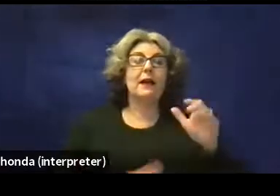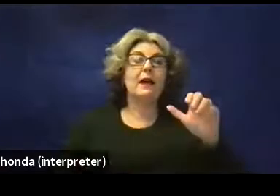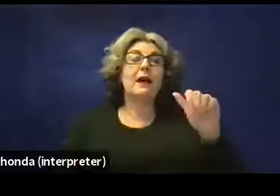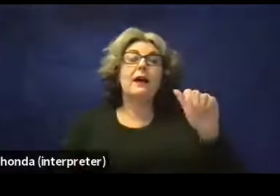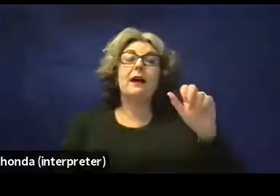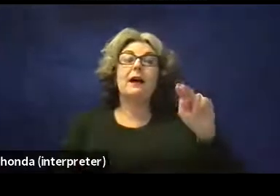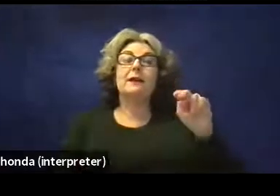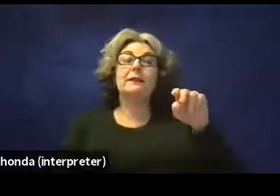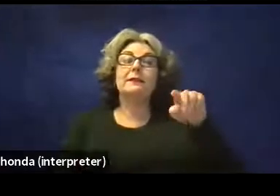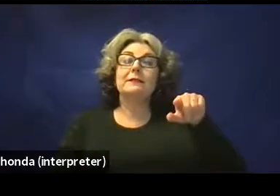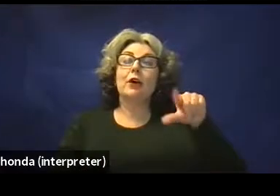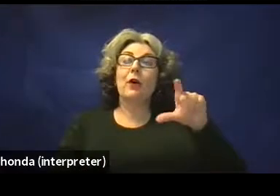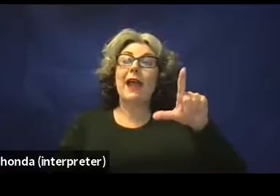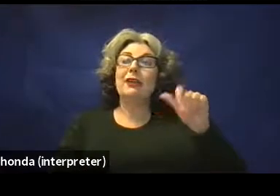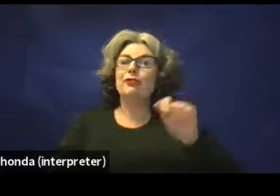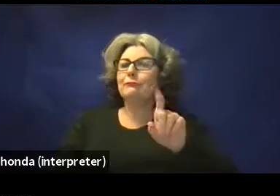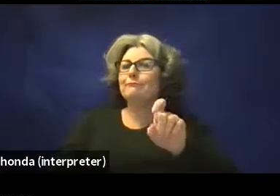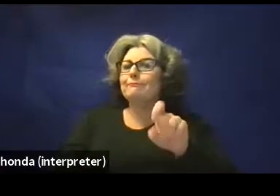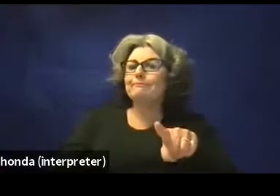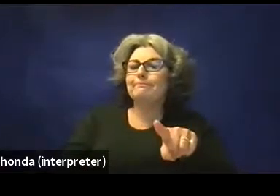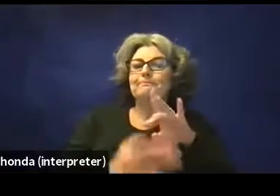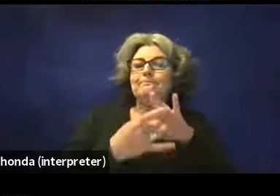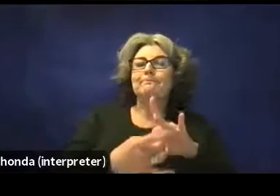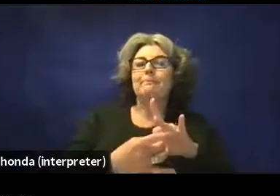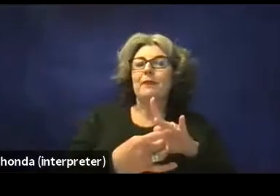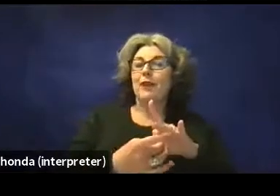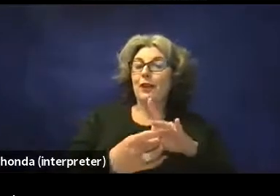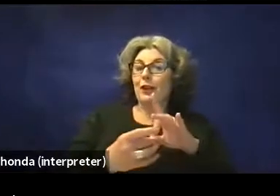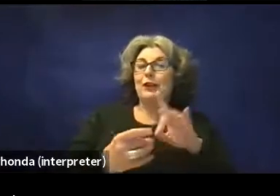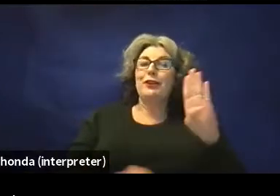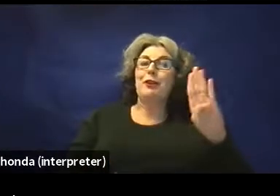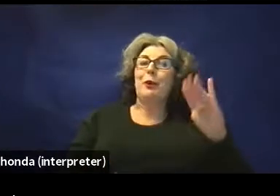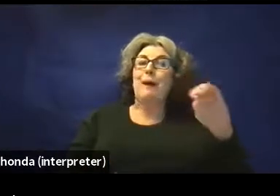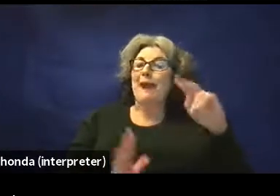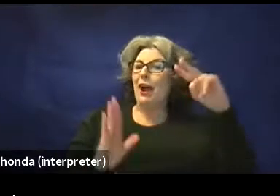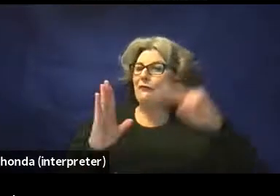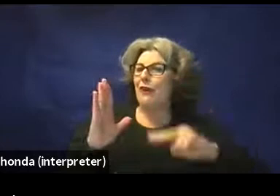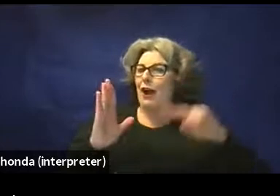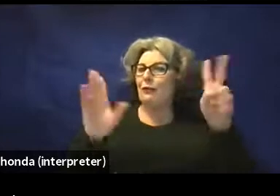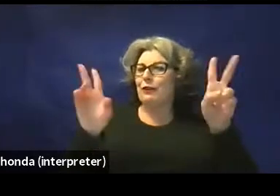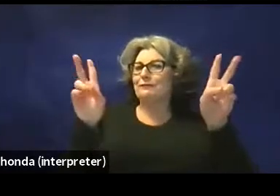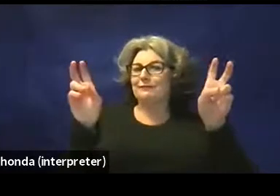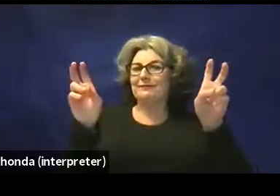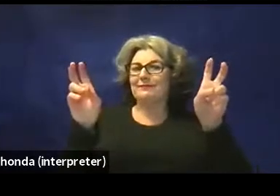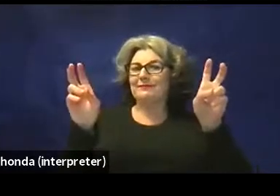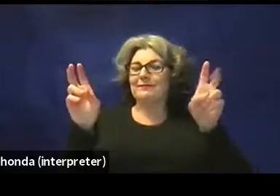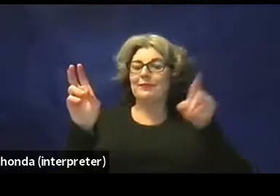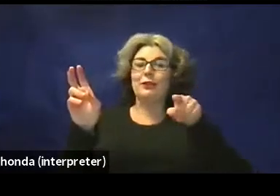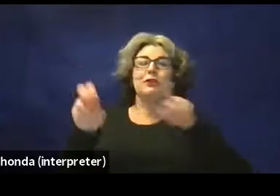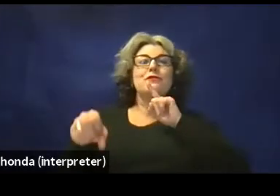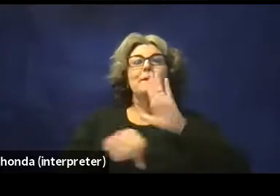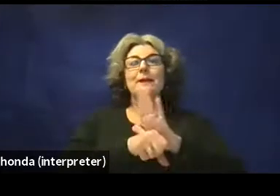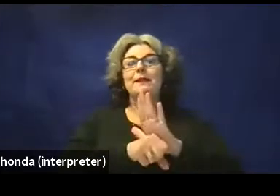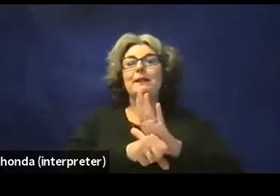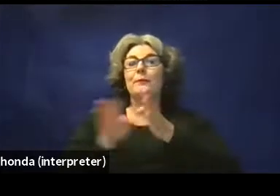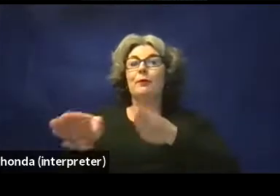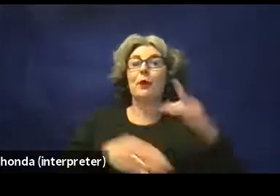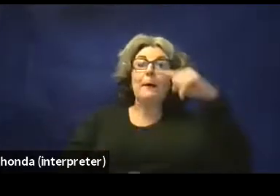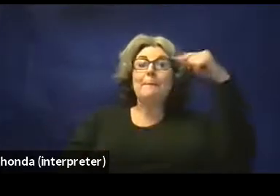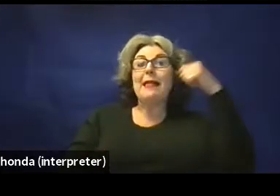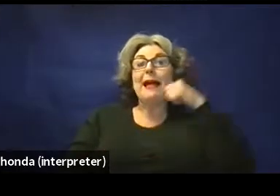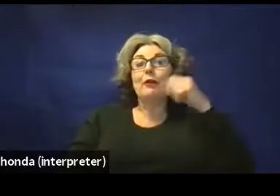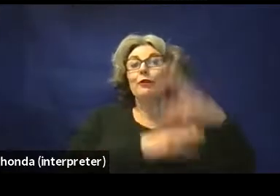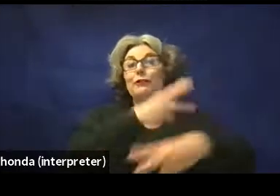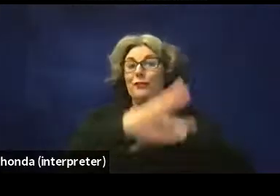you kind of a related question that way. I think when I first read your bio, I love the phrase that said that you're committed to preparing Black girls for